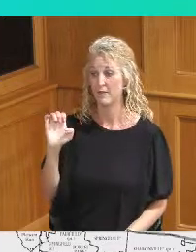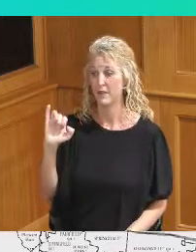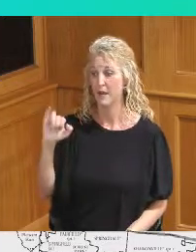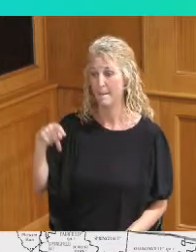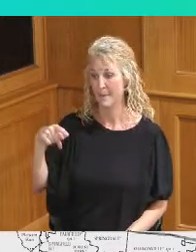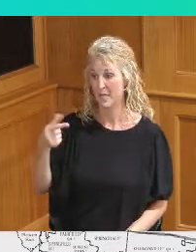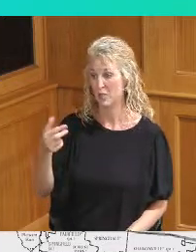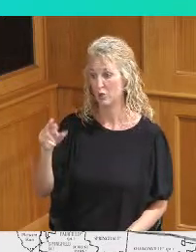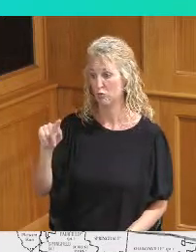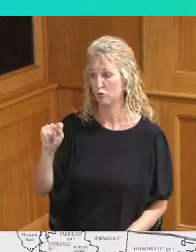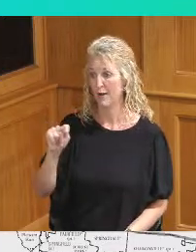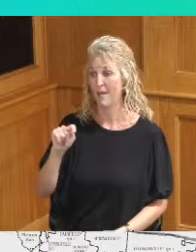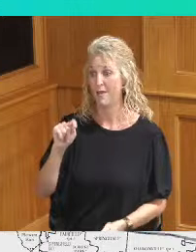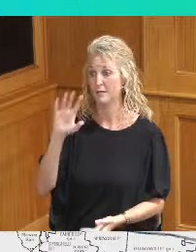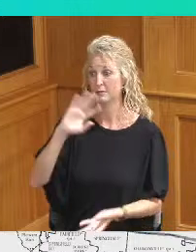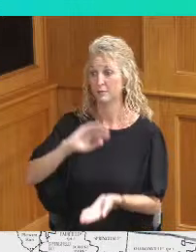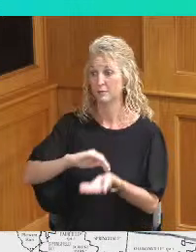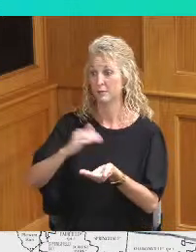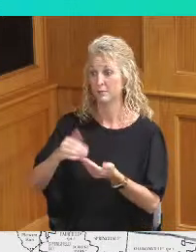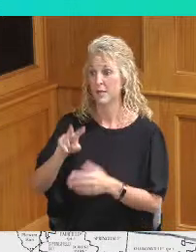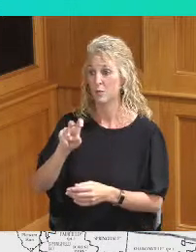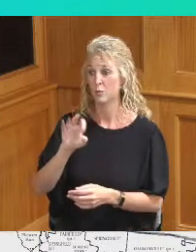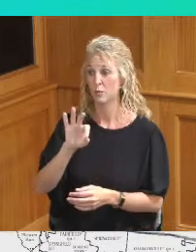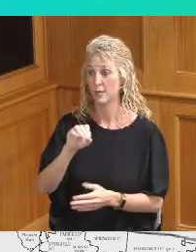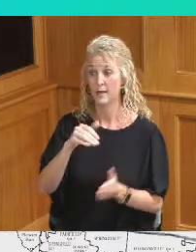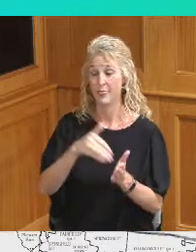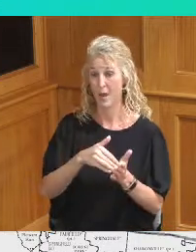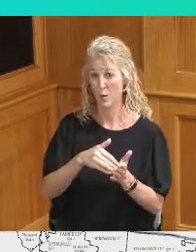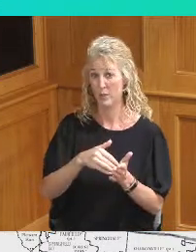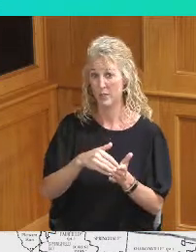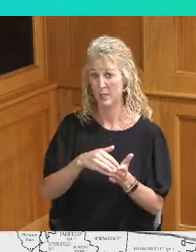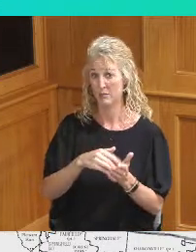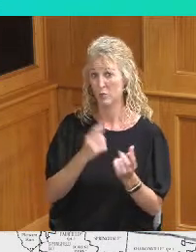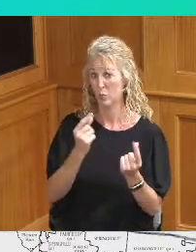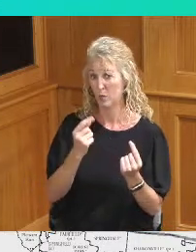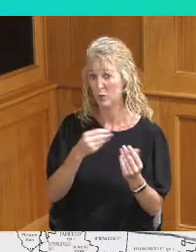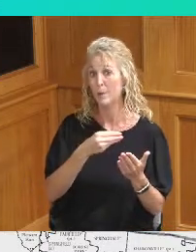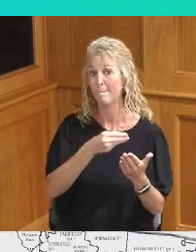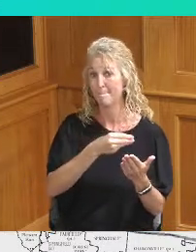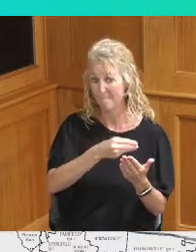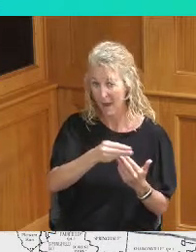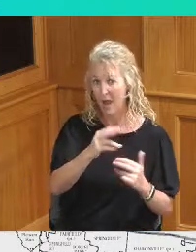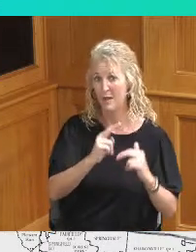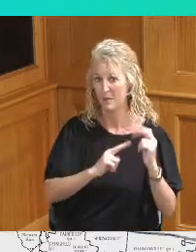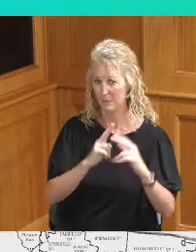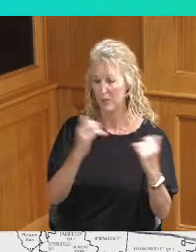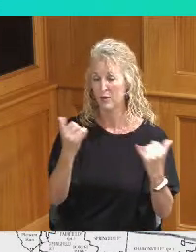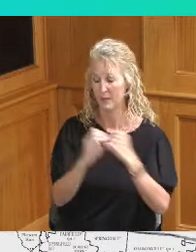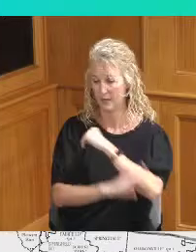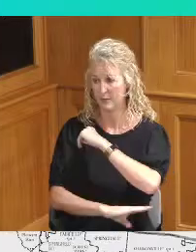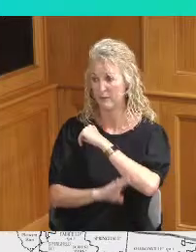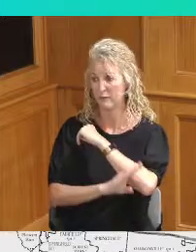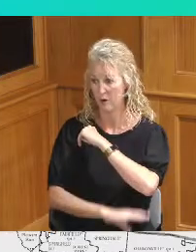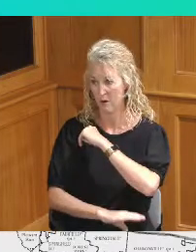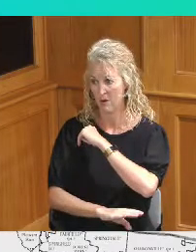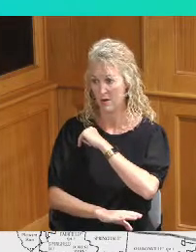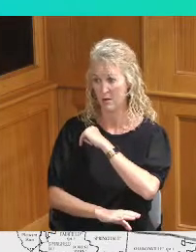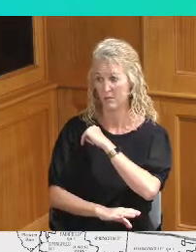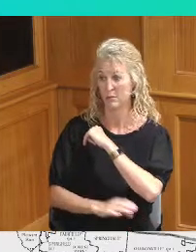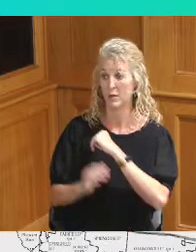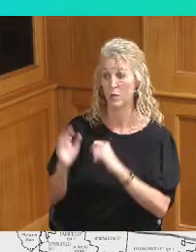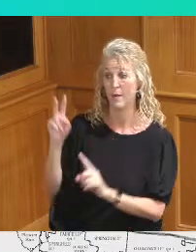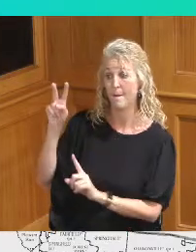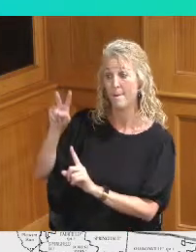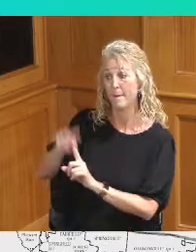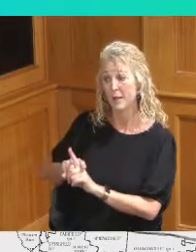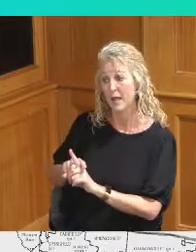of $290,000 for building acquisition. We'll be working towards a closing on that acquisition this fall. We're additionally applying